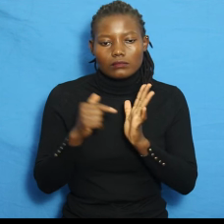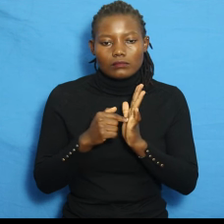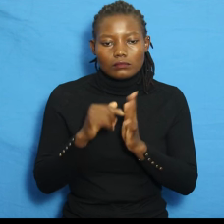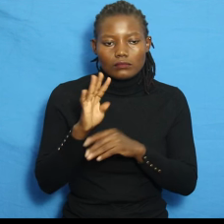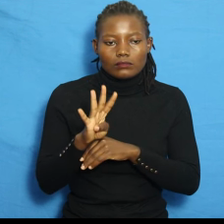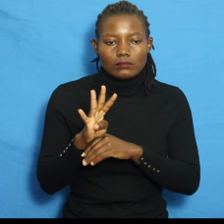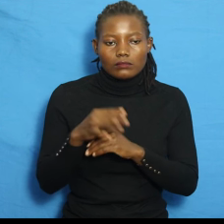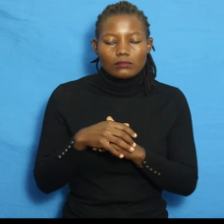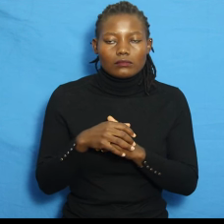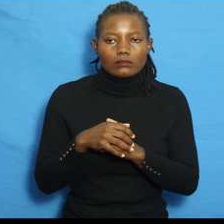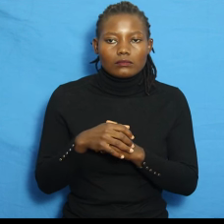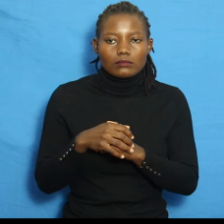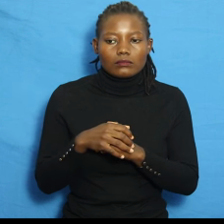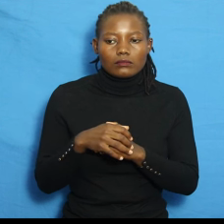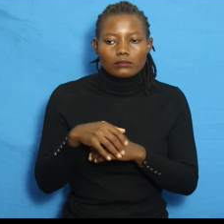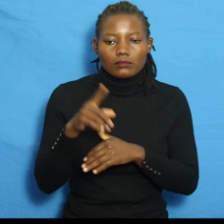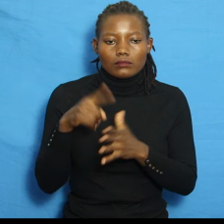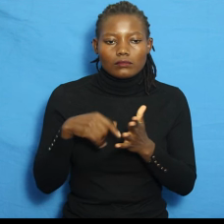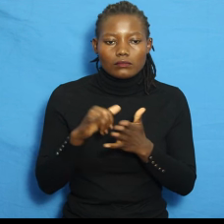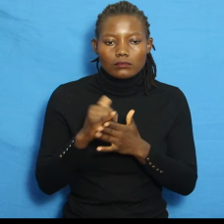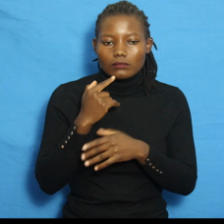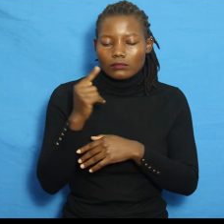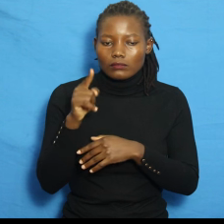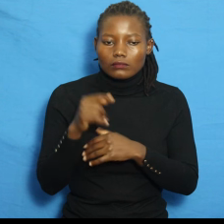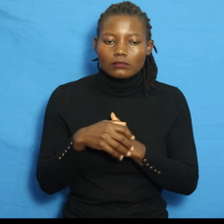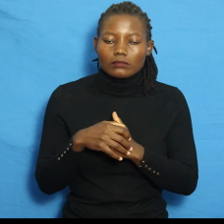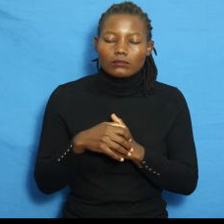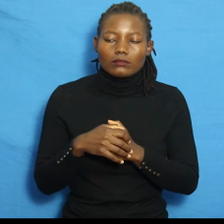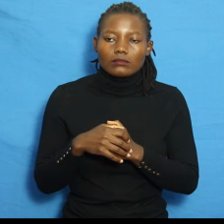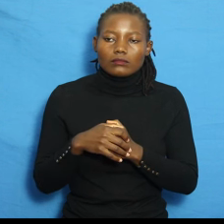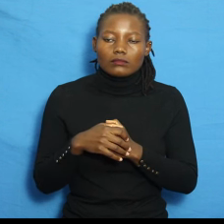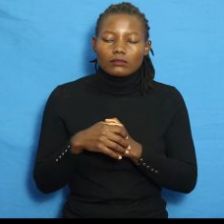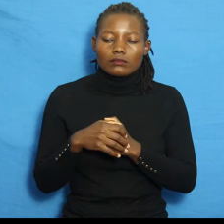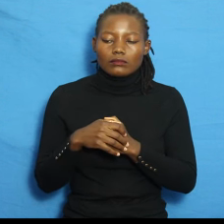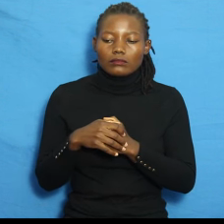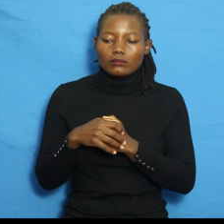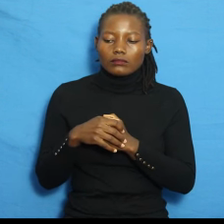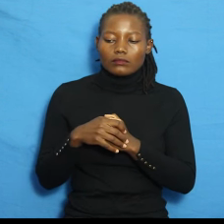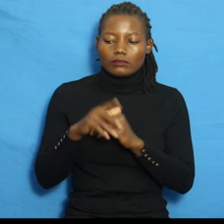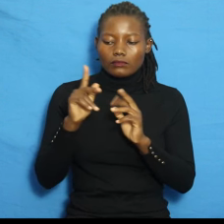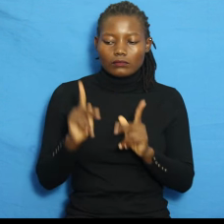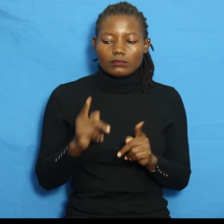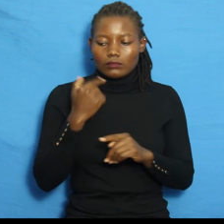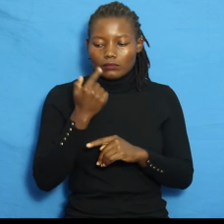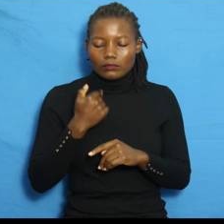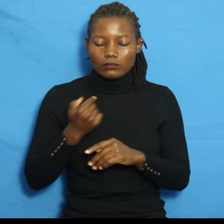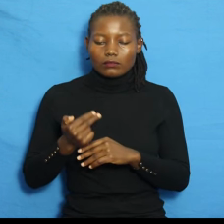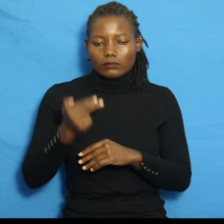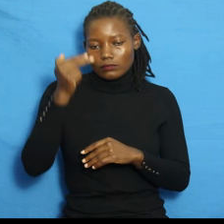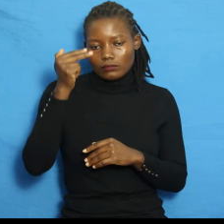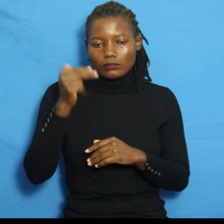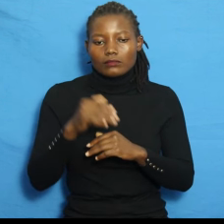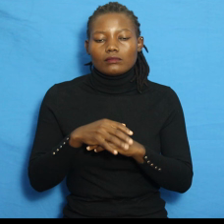coefficient of friction of 0.4. What that tells you is